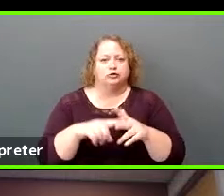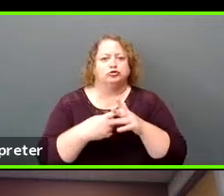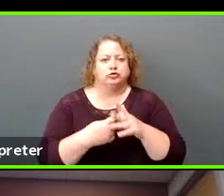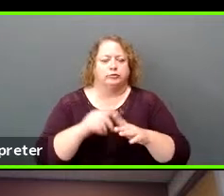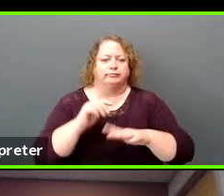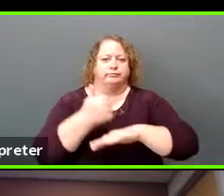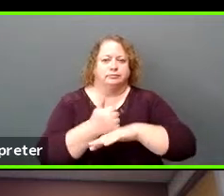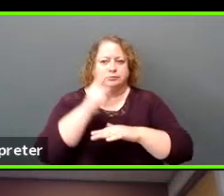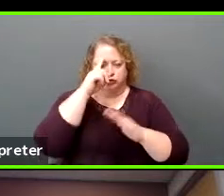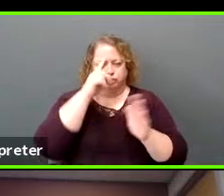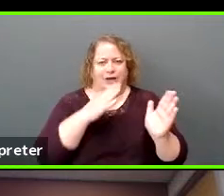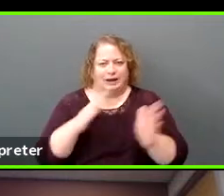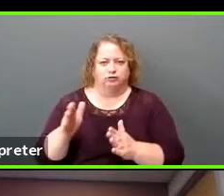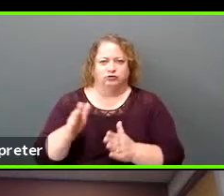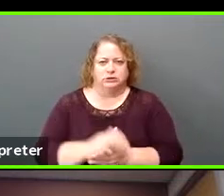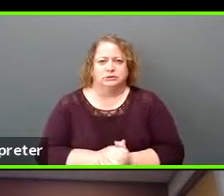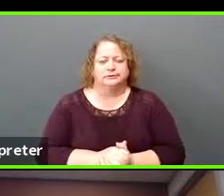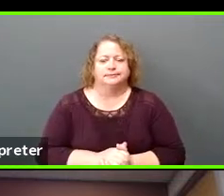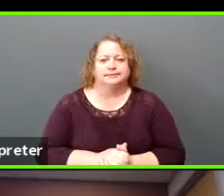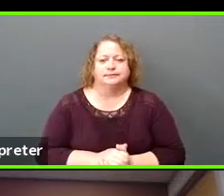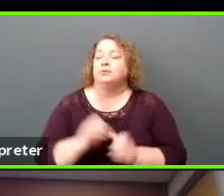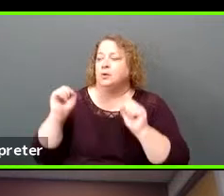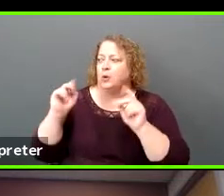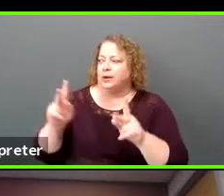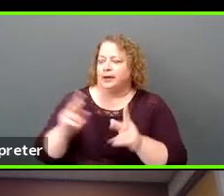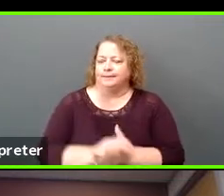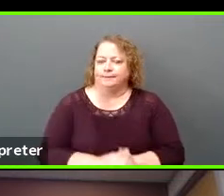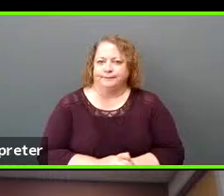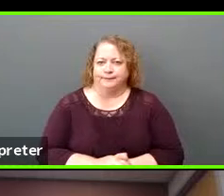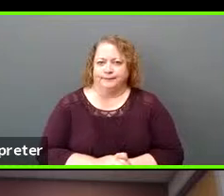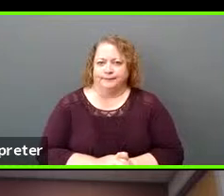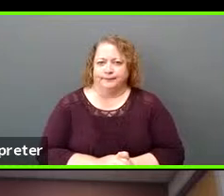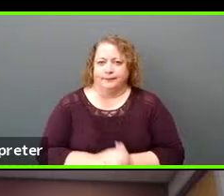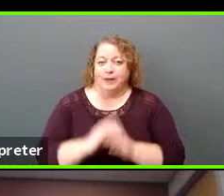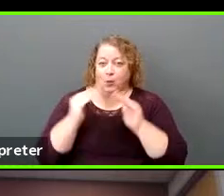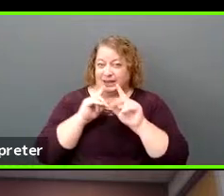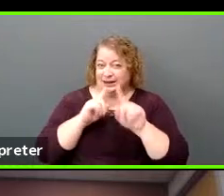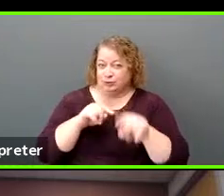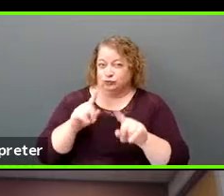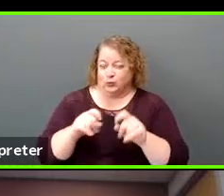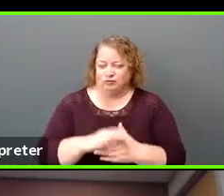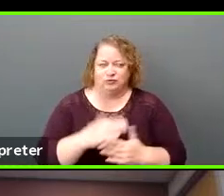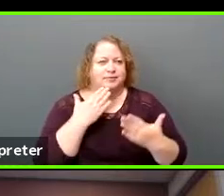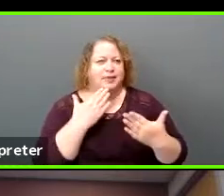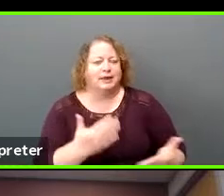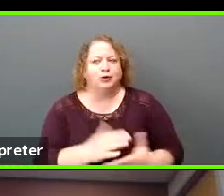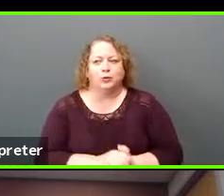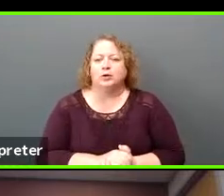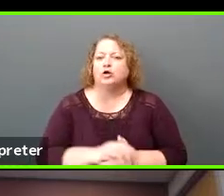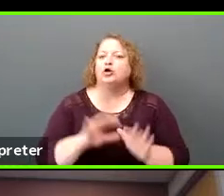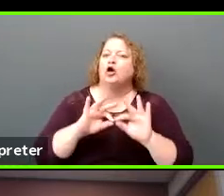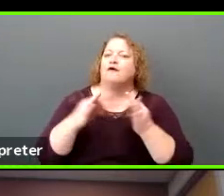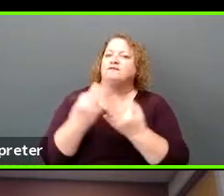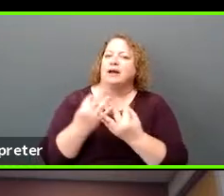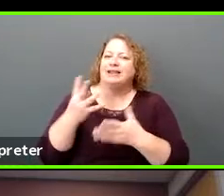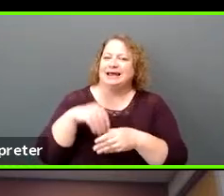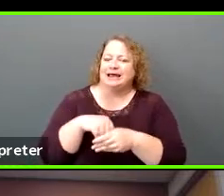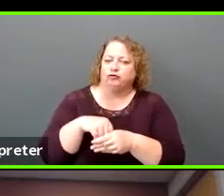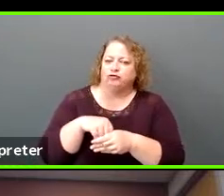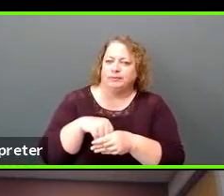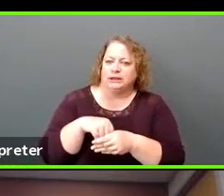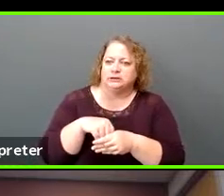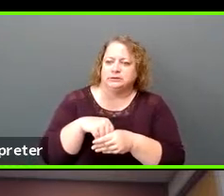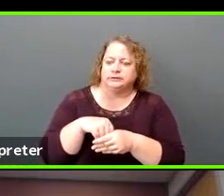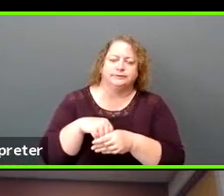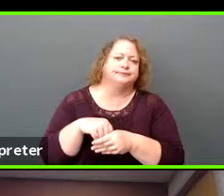putting some strategies in place together from there. Okay. Hope that answers your question. Thank you. And our family engagement,